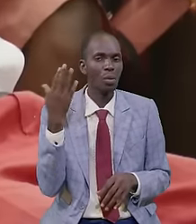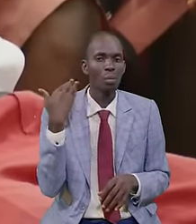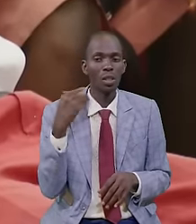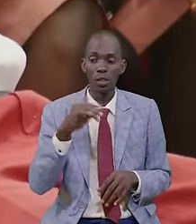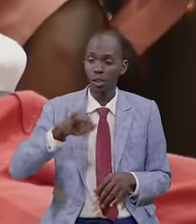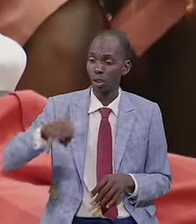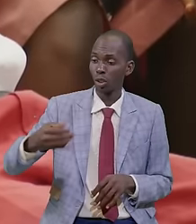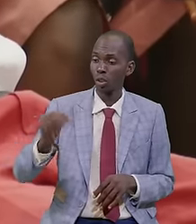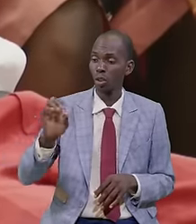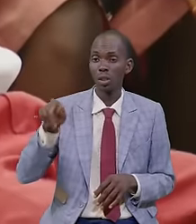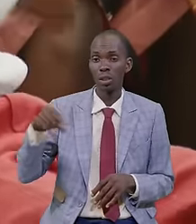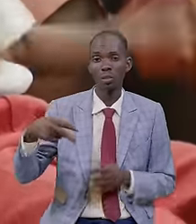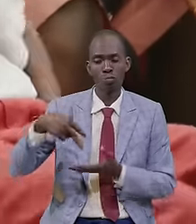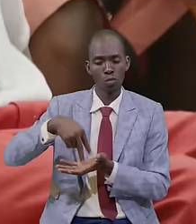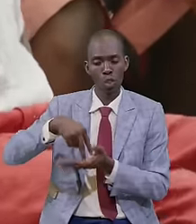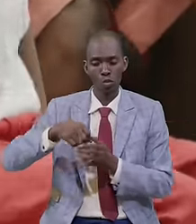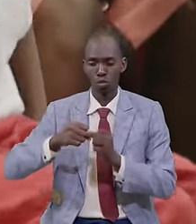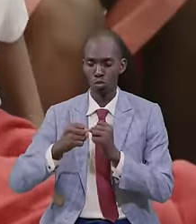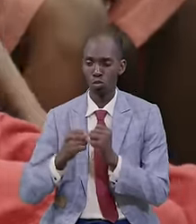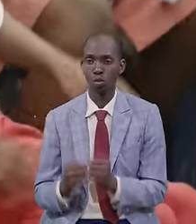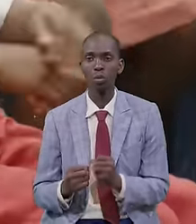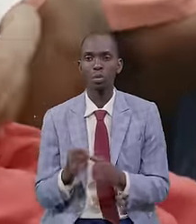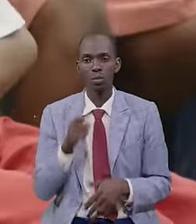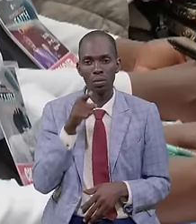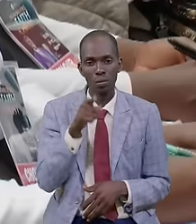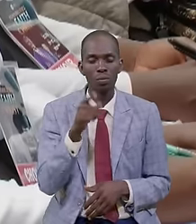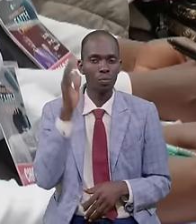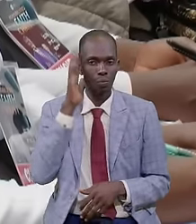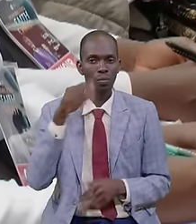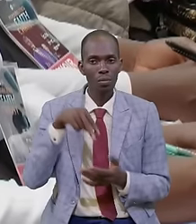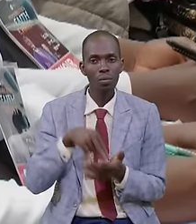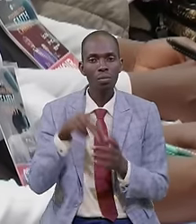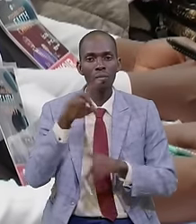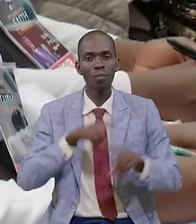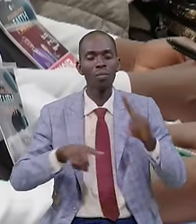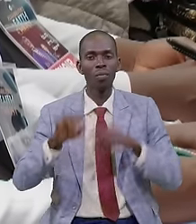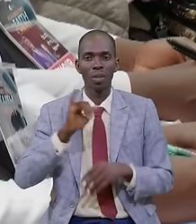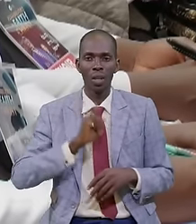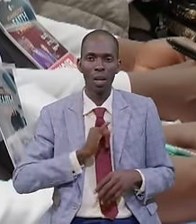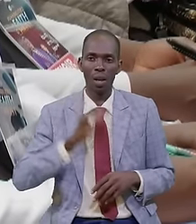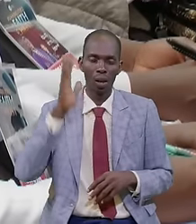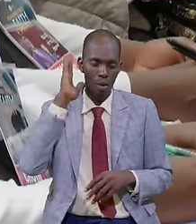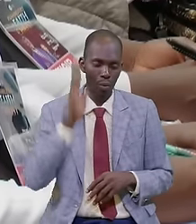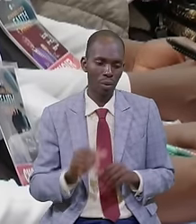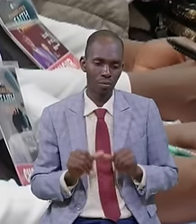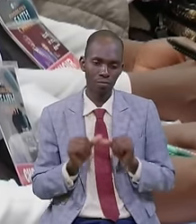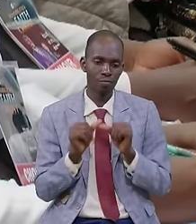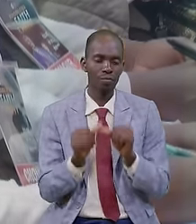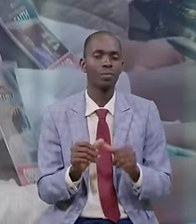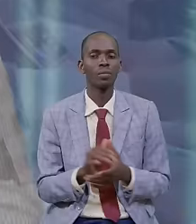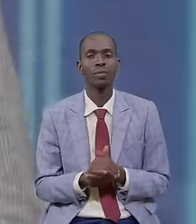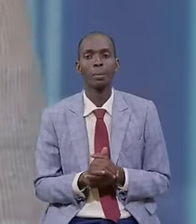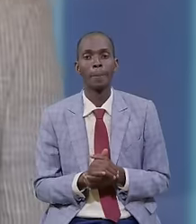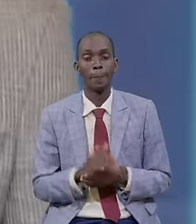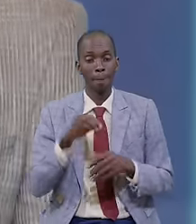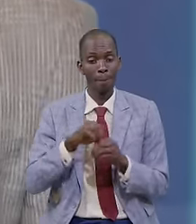stand. I will stand. And so in that prison, he